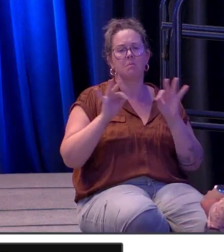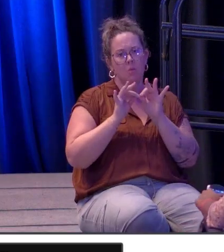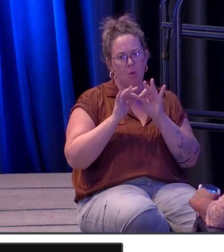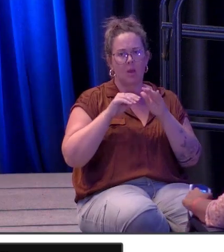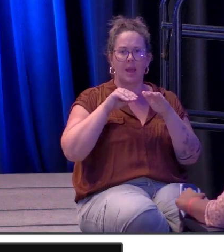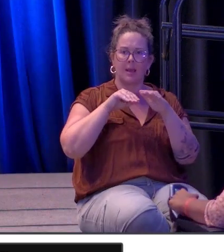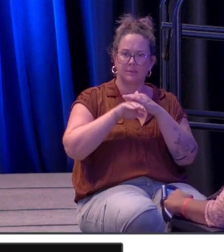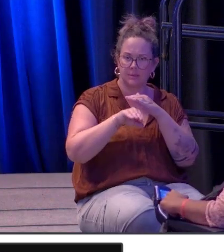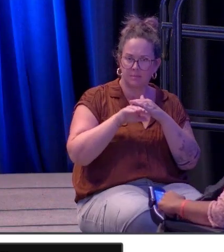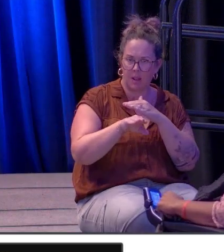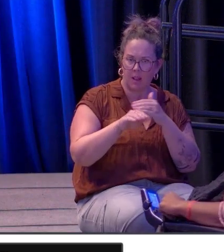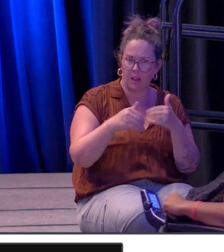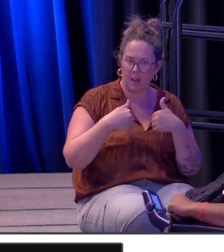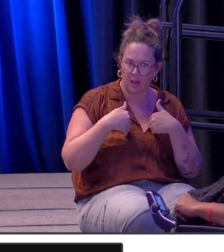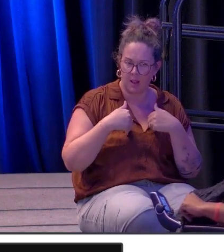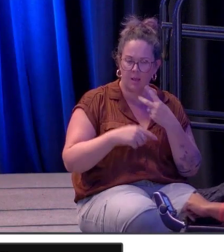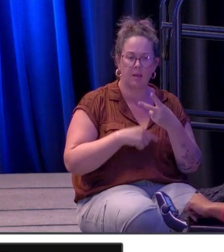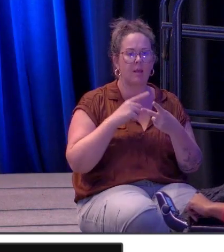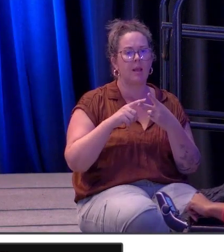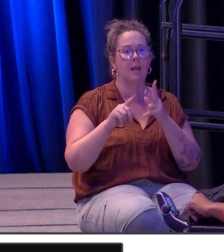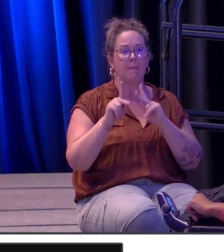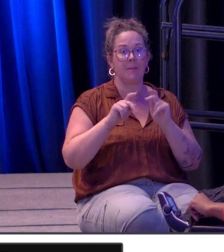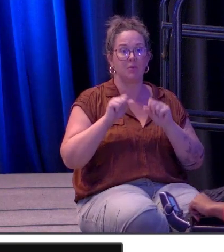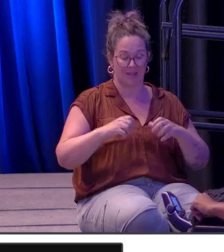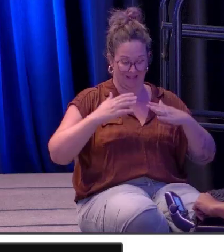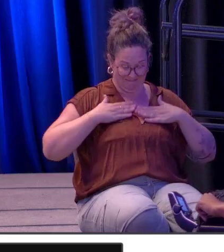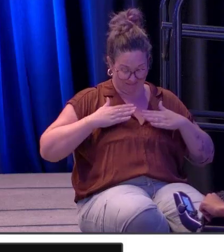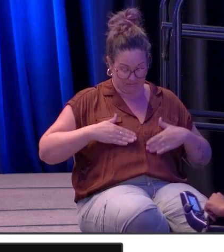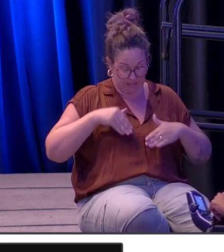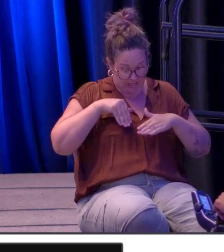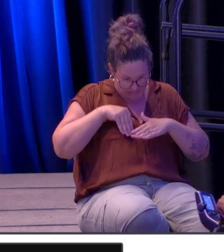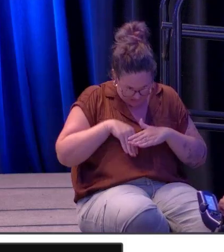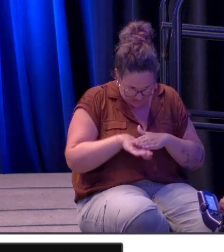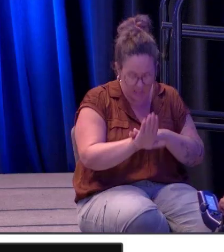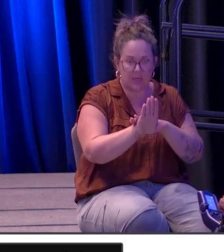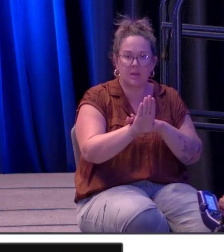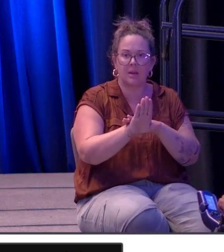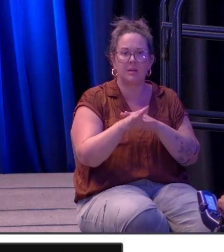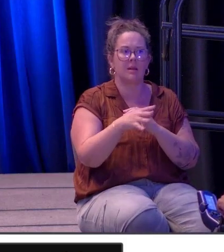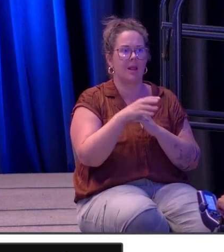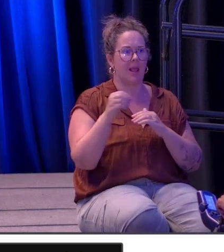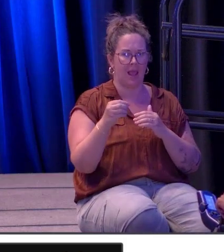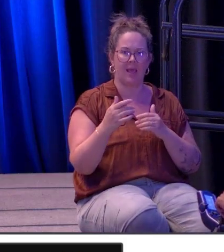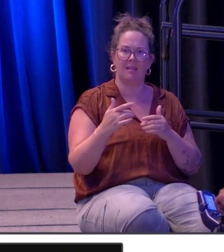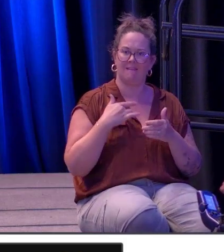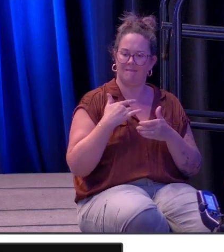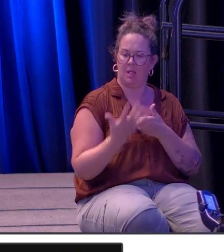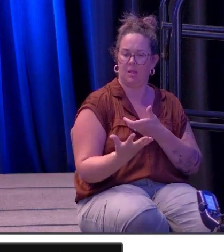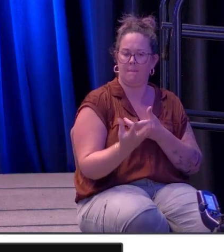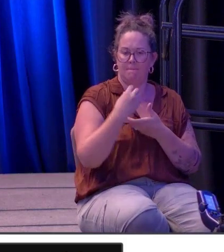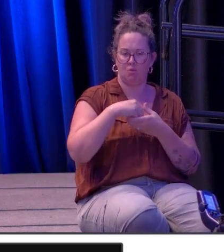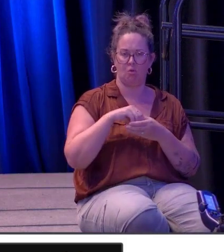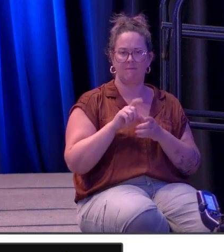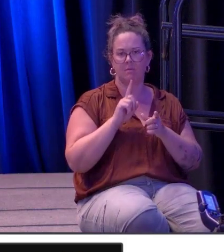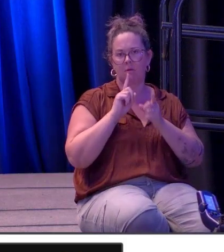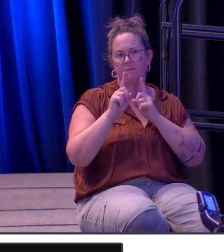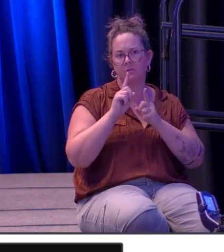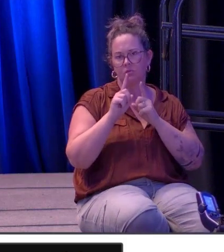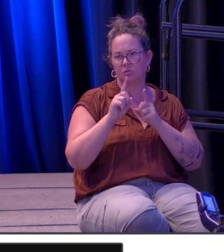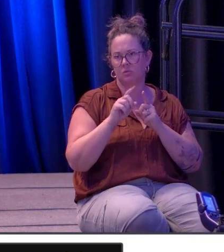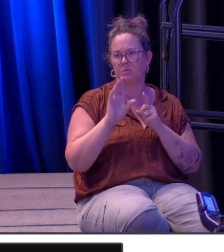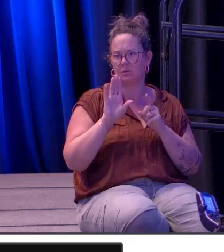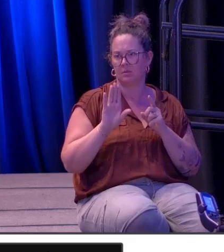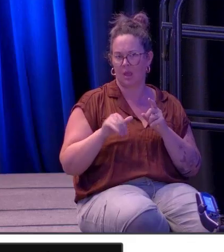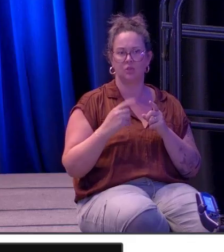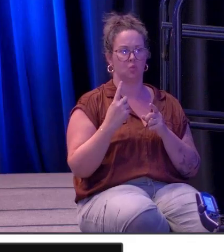everybody can not only get in the door, but they feel like they're a part of the conversation. So that's one